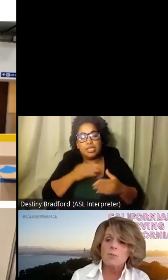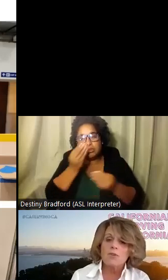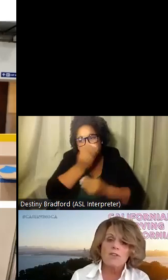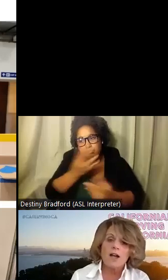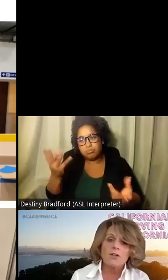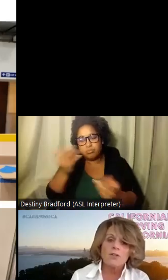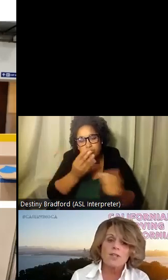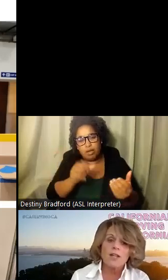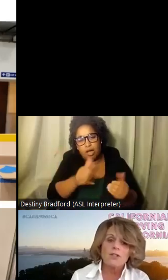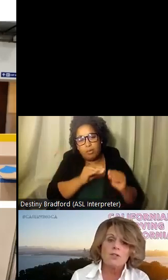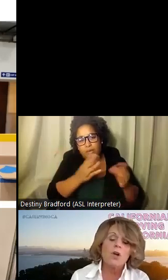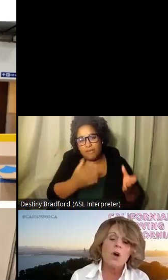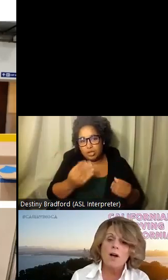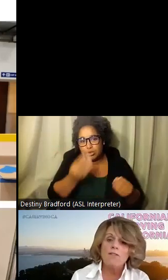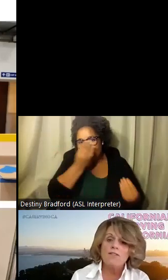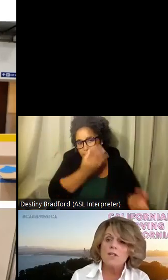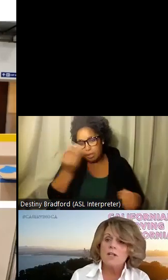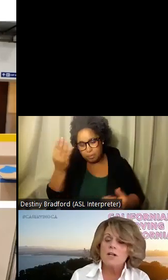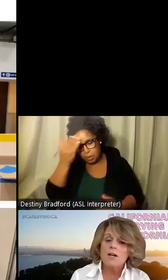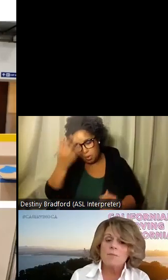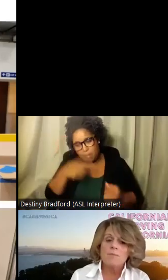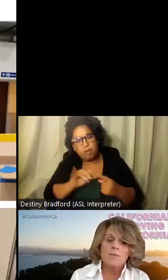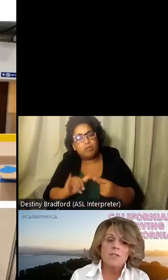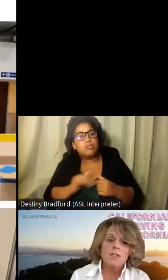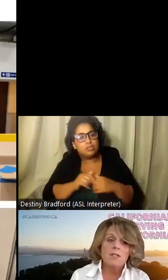Let other providers that you know of,